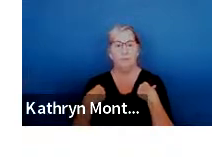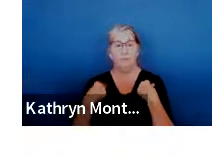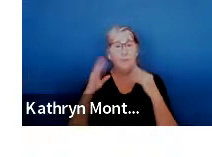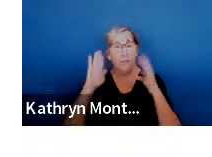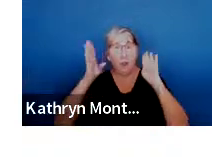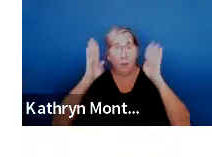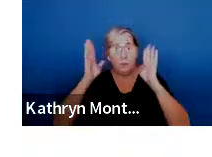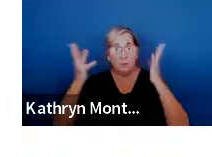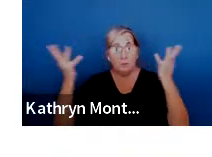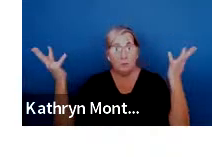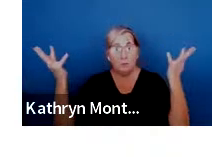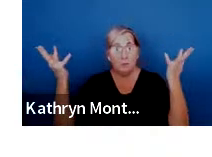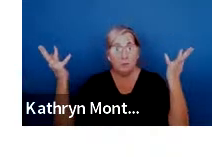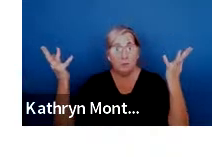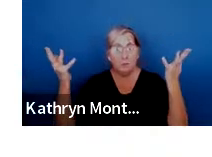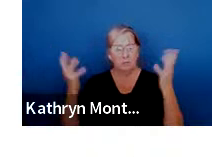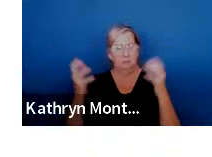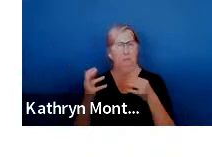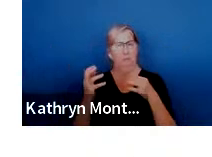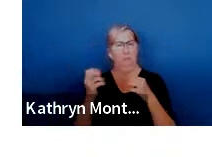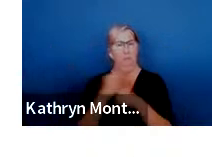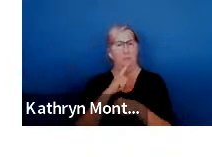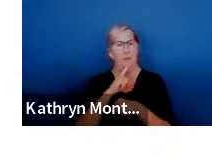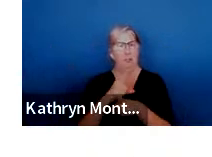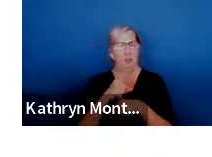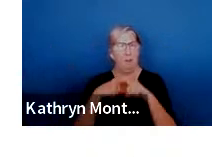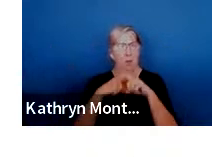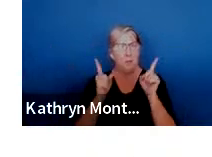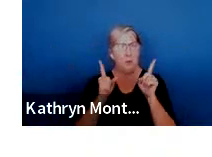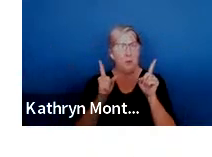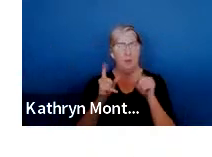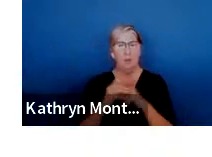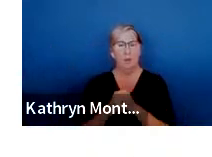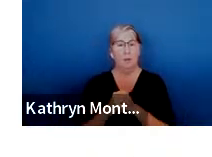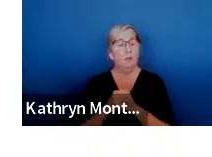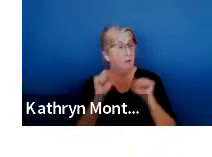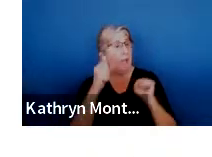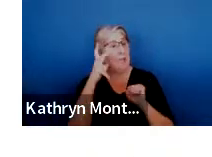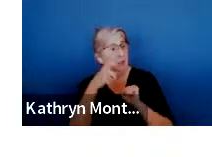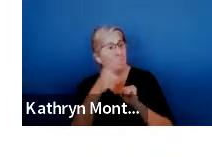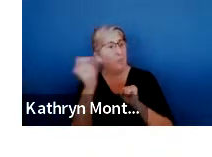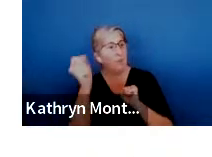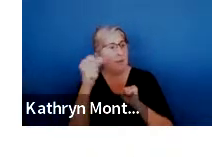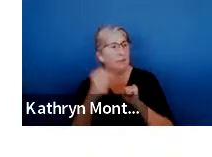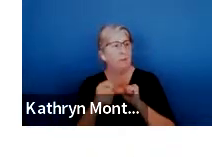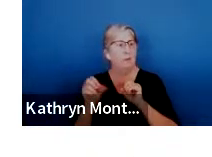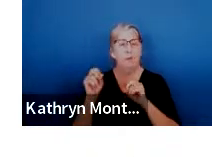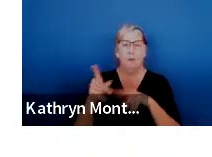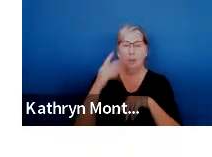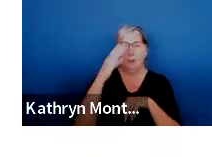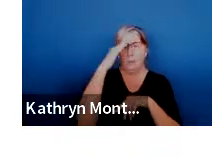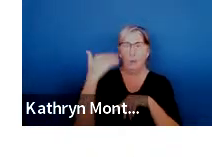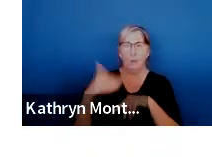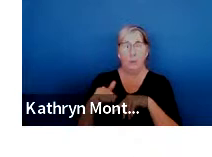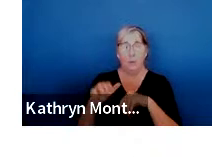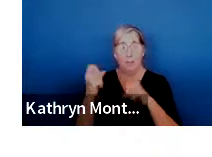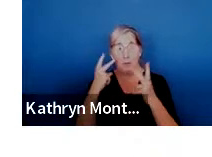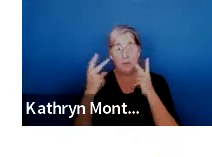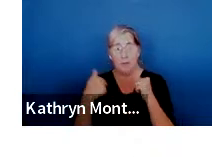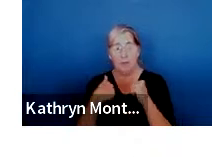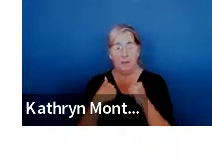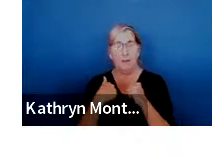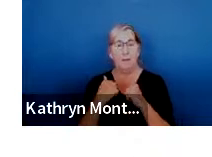Hello? Let me make sure I'm muted. I can hear you. Okay, but how about my video? Can you see my